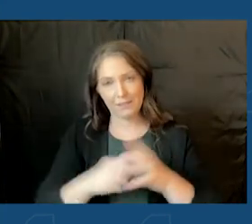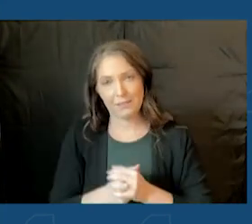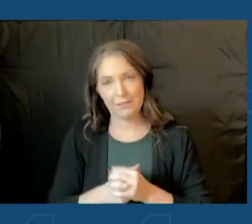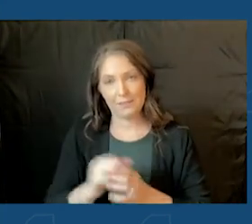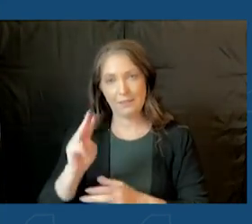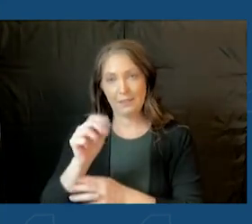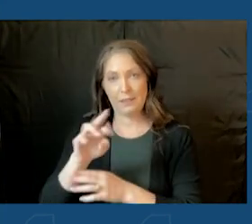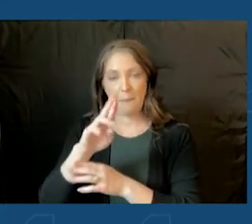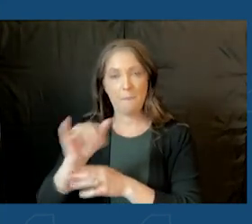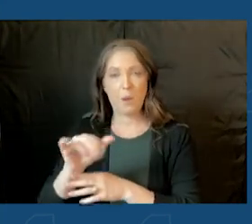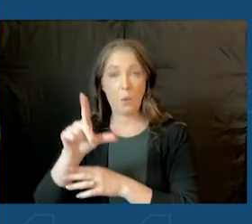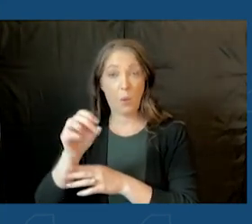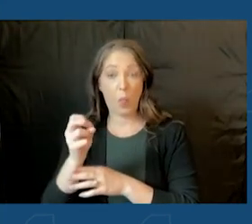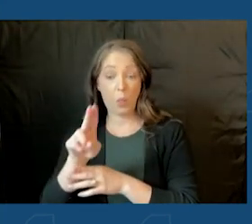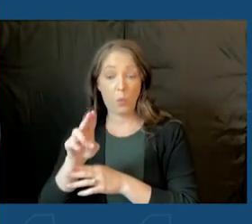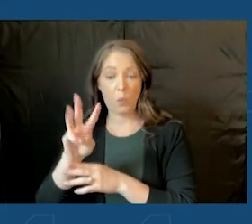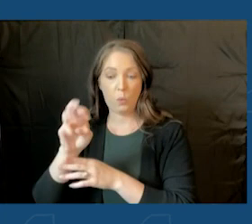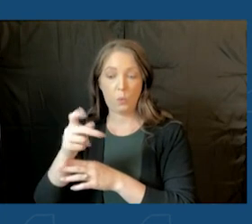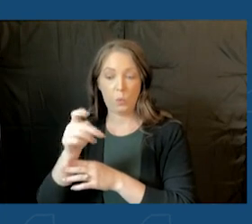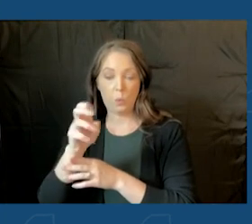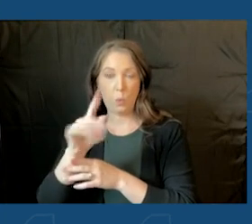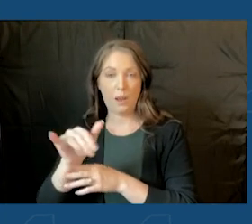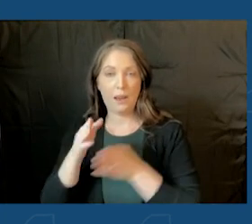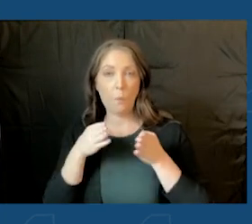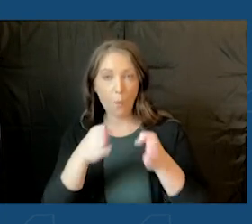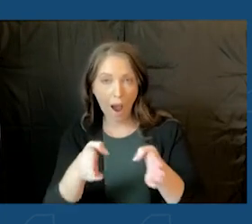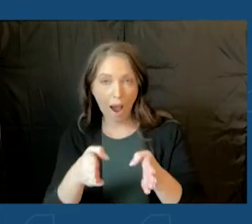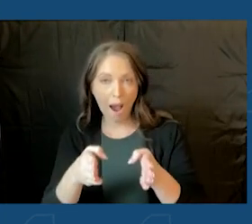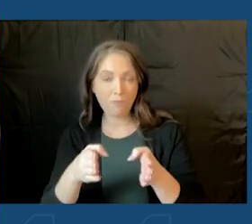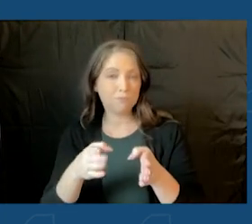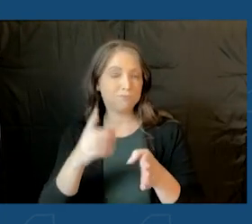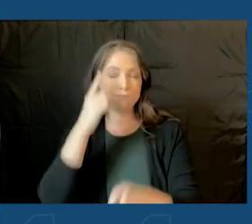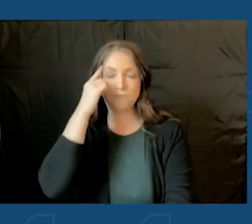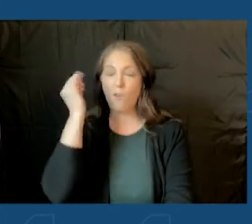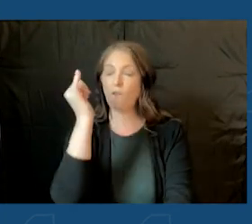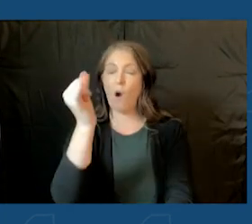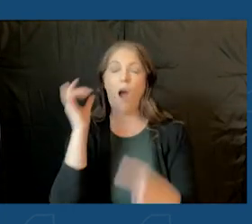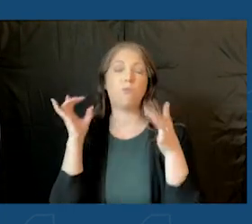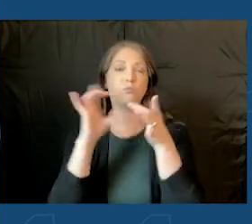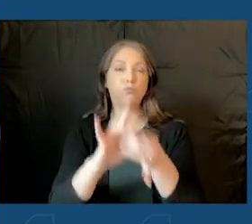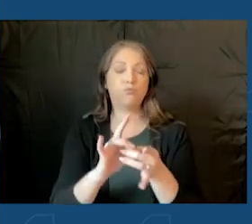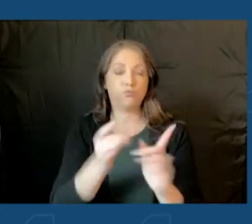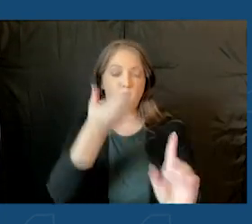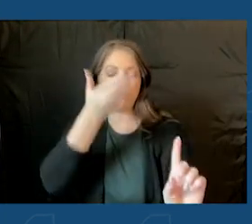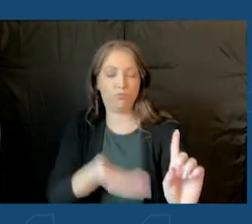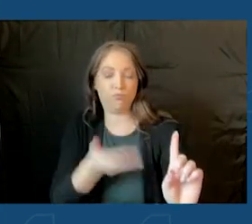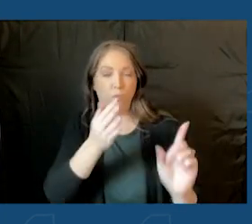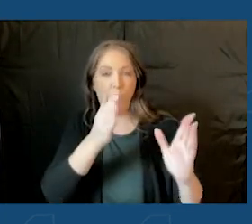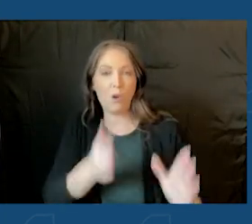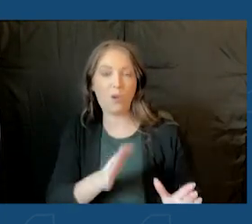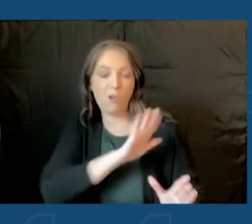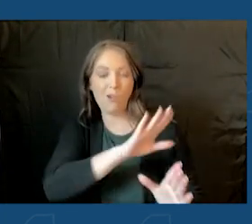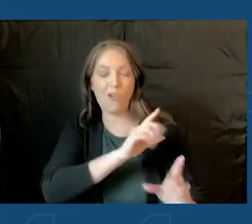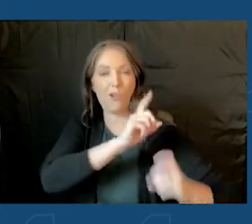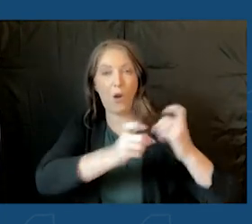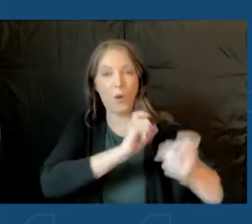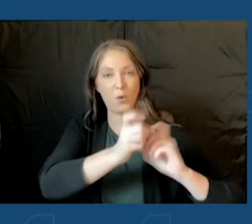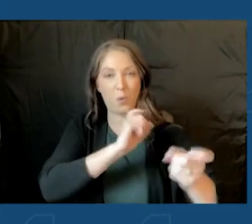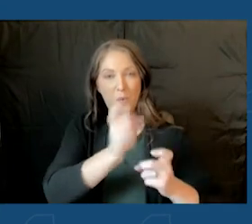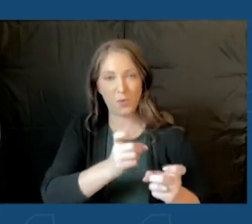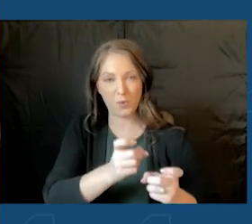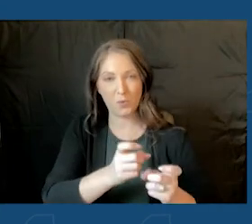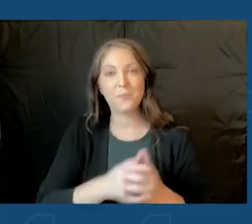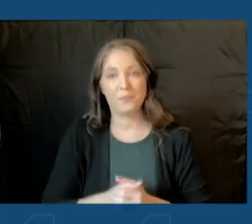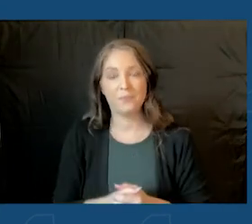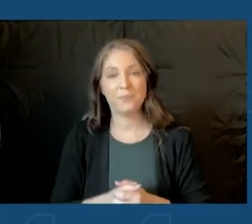Whitney Way will forever be associated with Marylou Whitney and the contributions she left to Saratoga